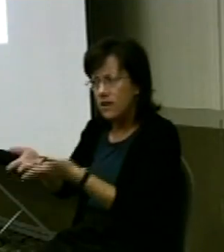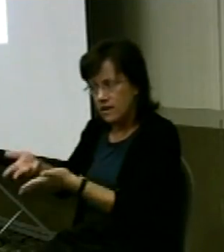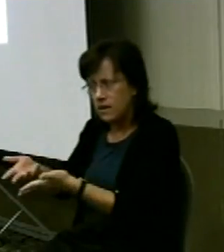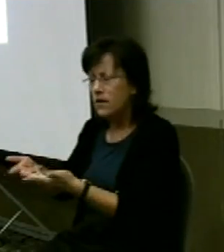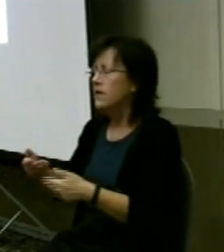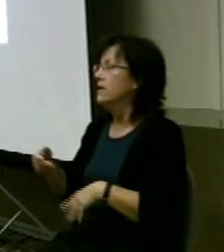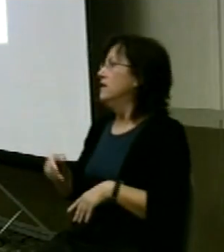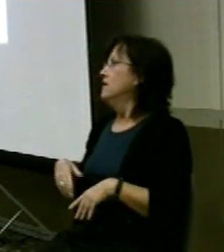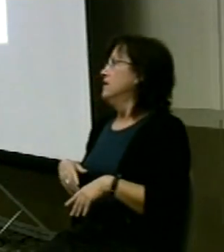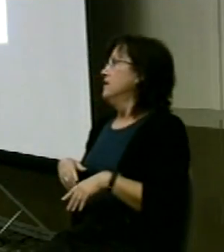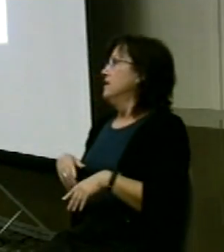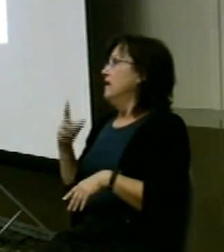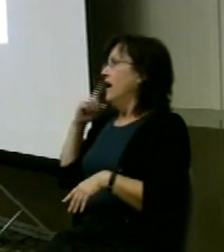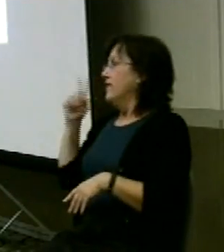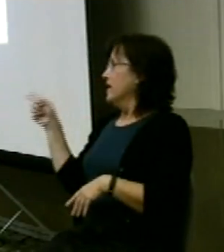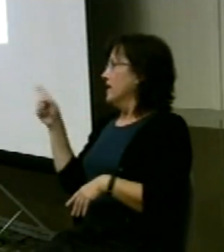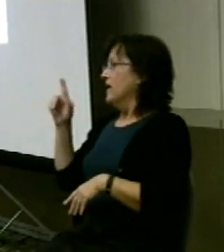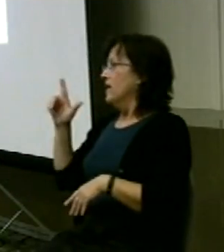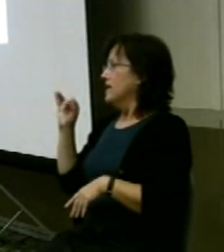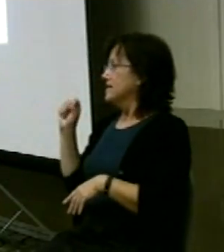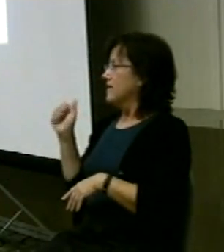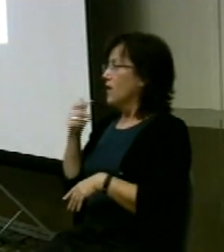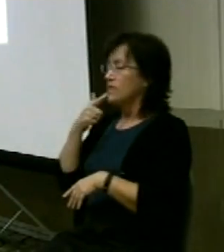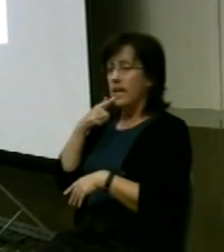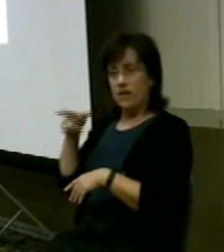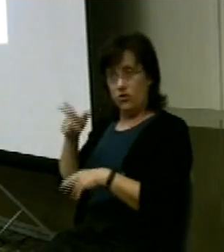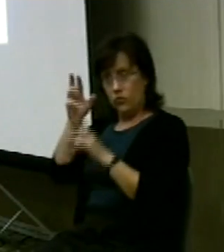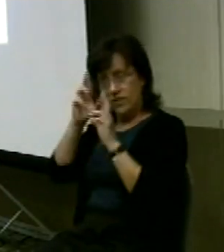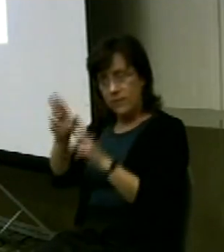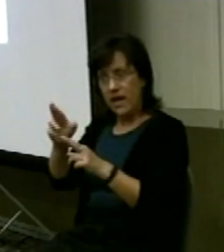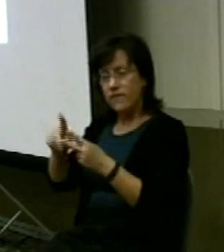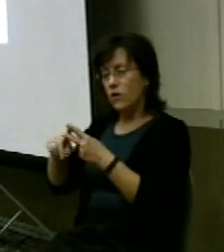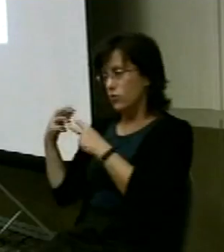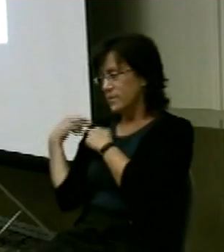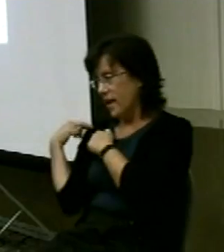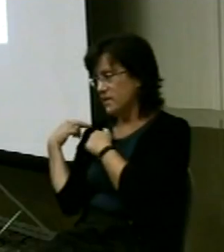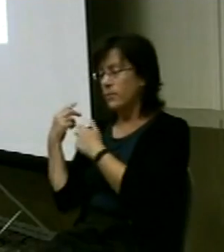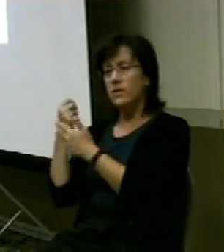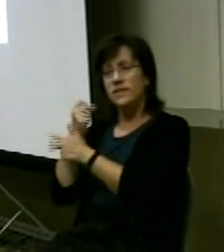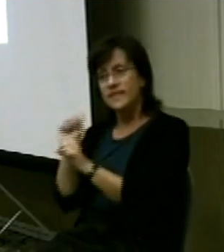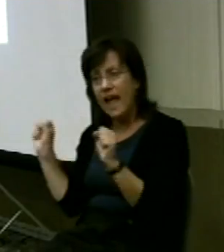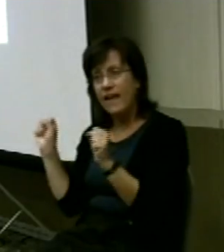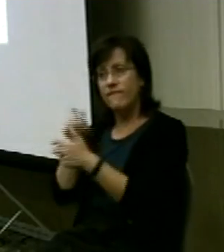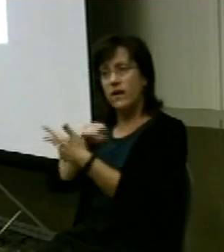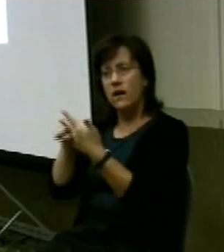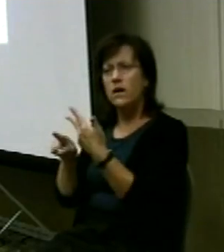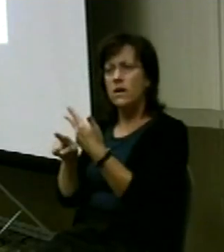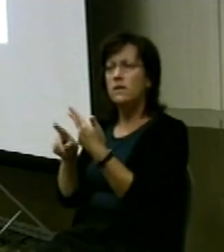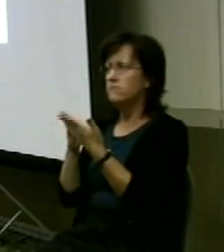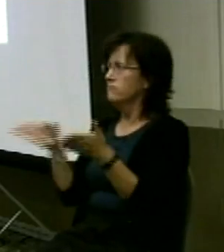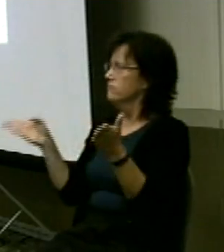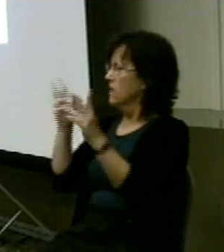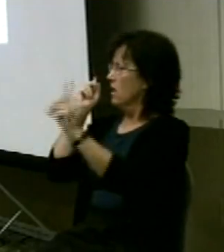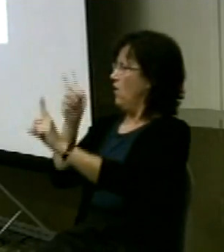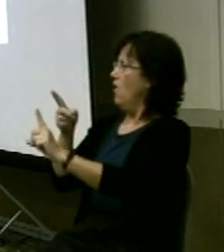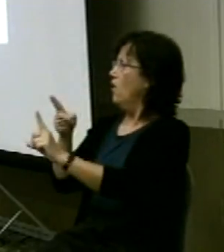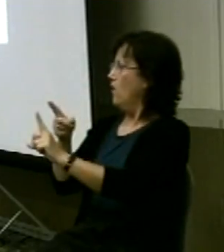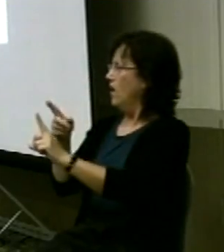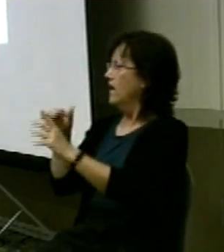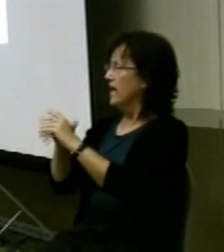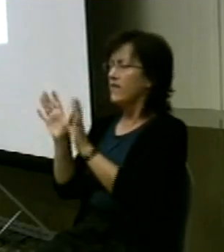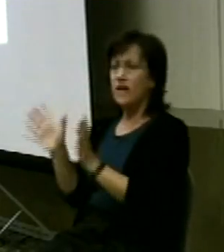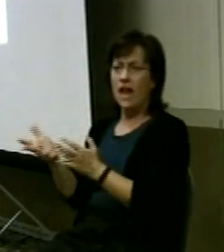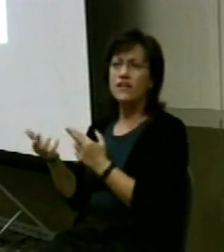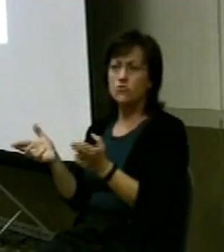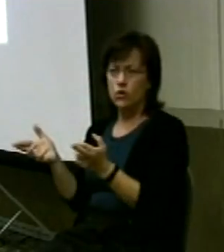was saying, are you respectful, are you responsible, and are you safe? And those are kind of 3 overall goals that they have in their